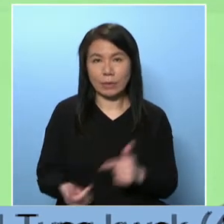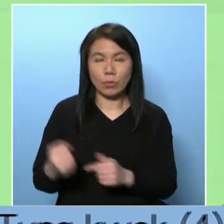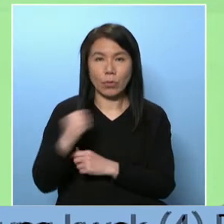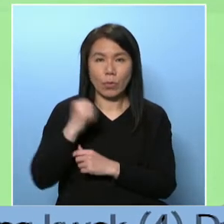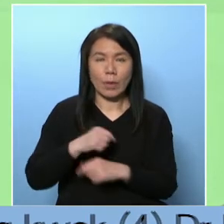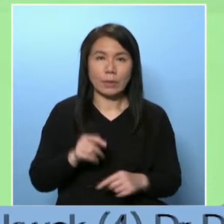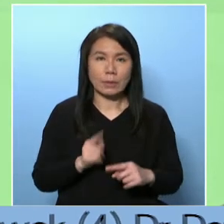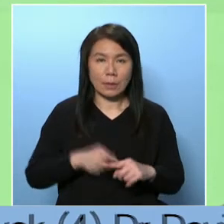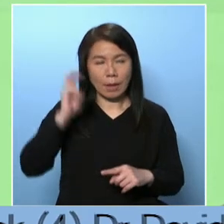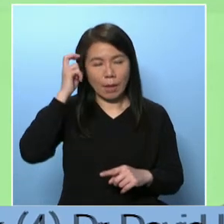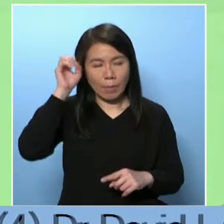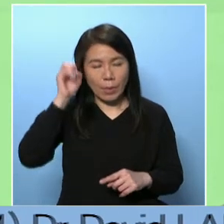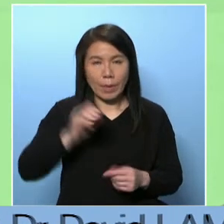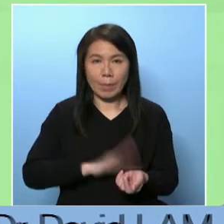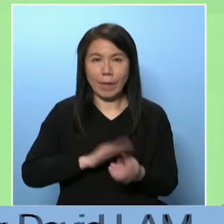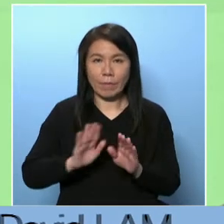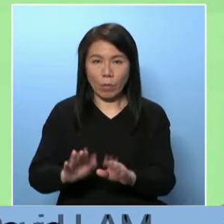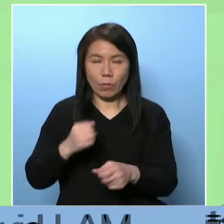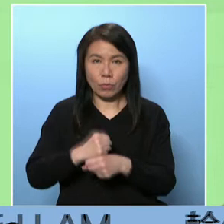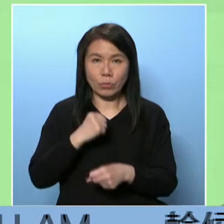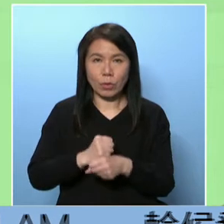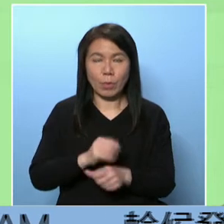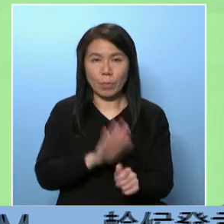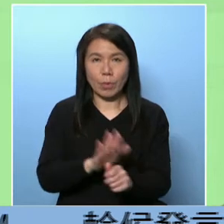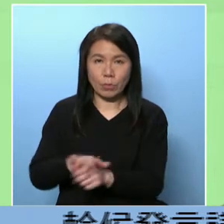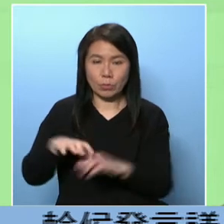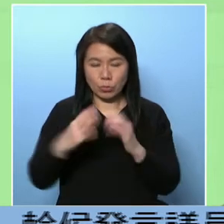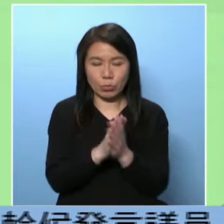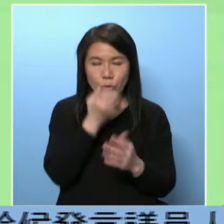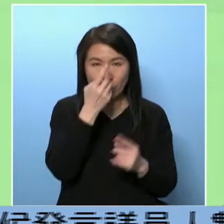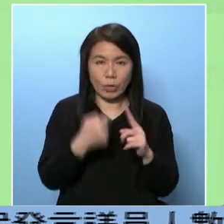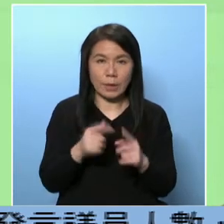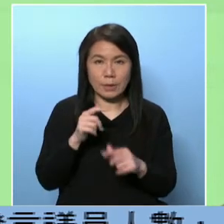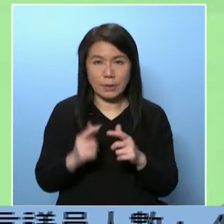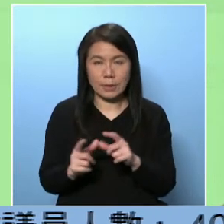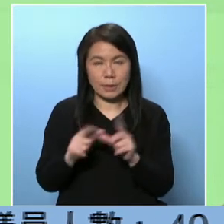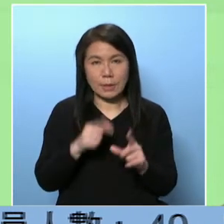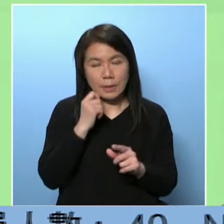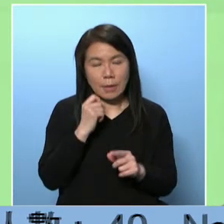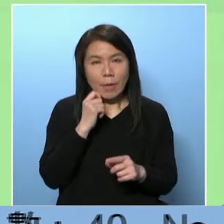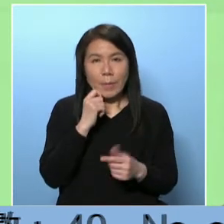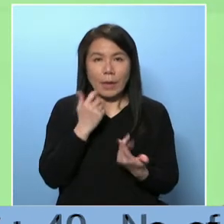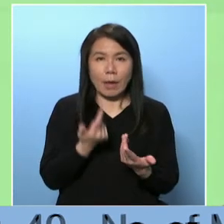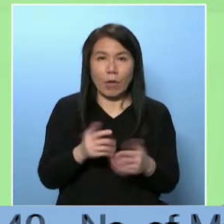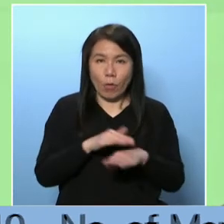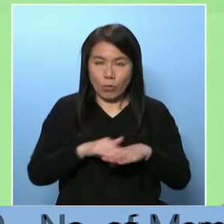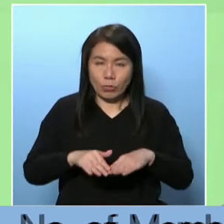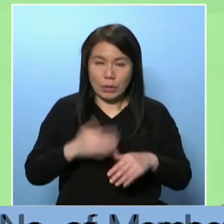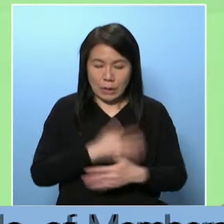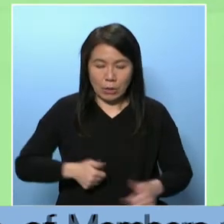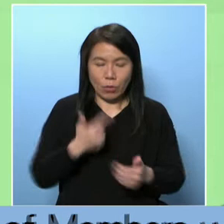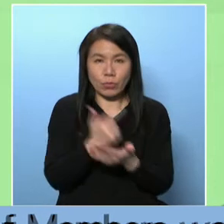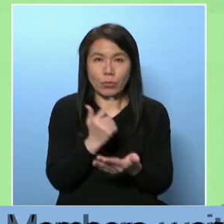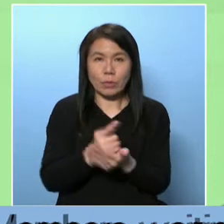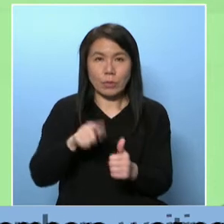of adopting a very passive attitude, the administration has been very proactive in protecting the life and health